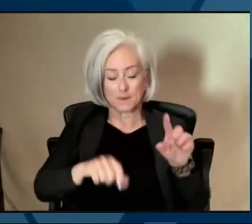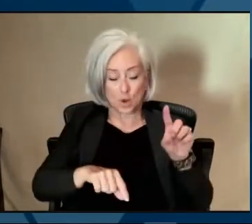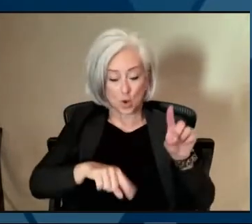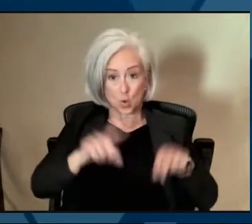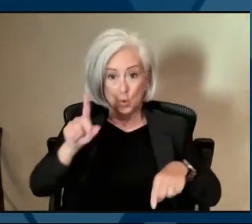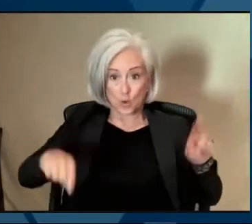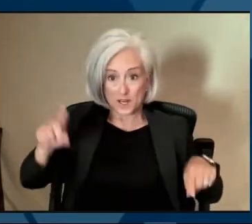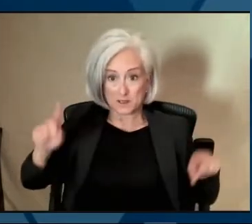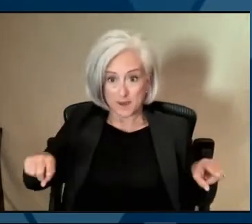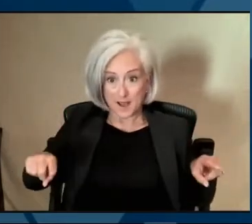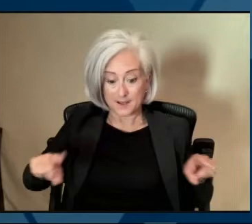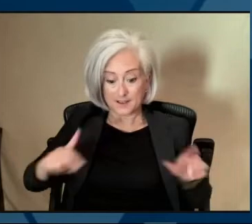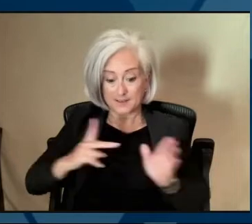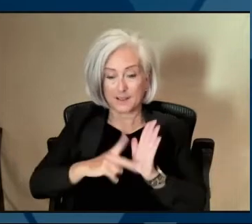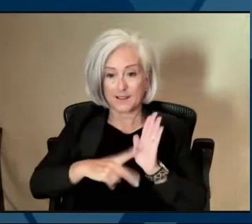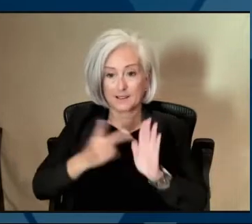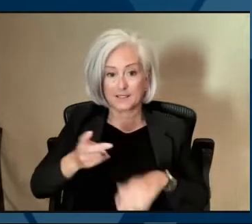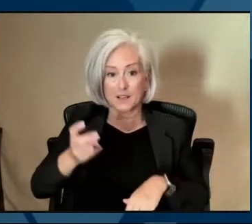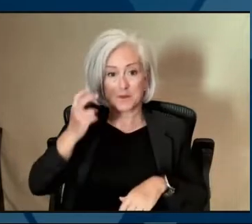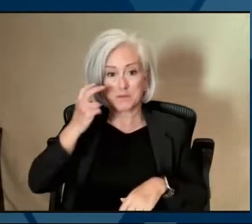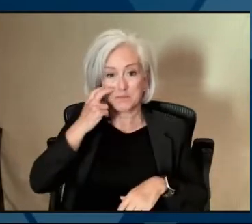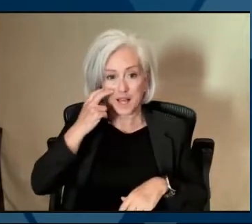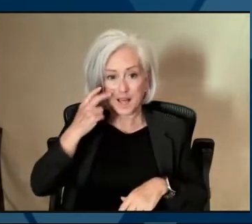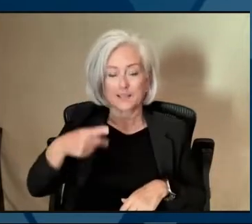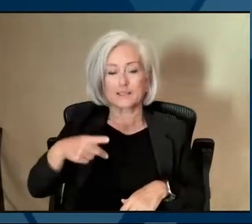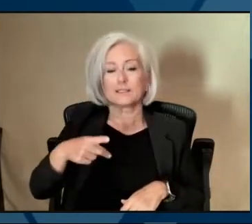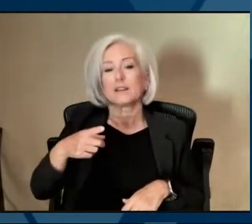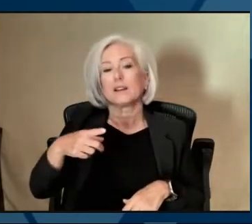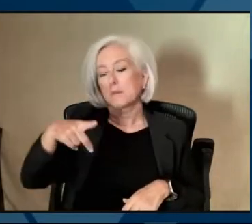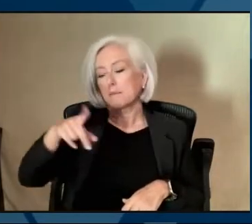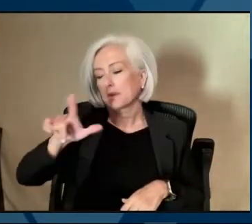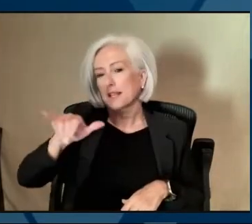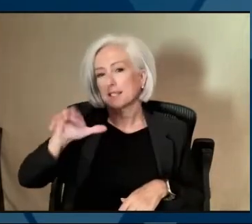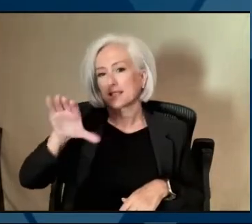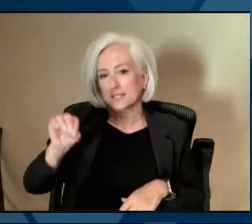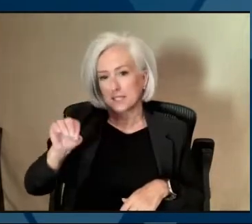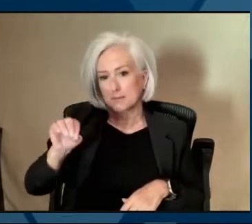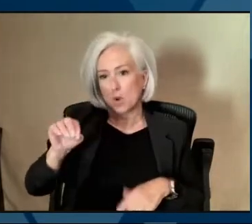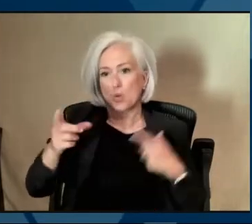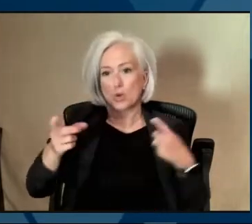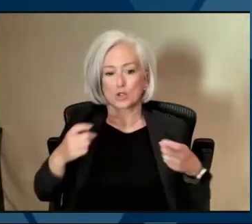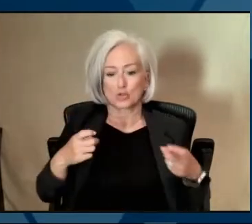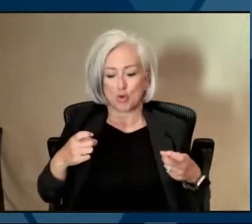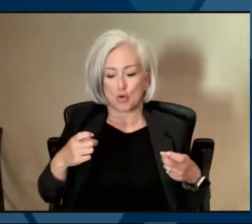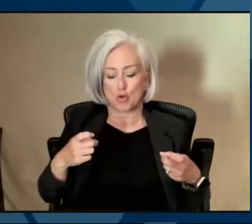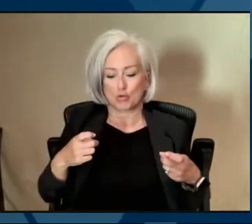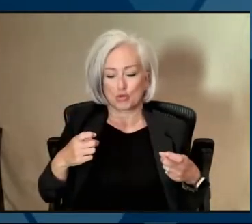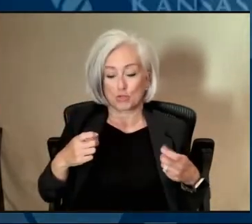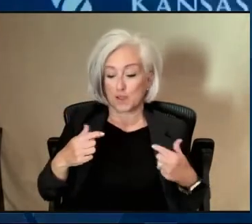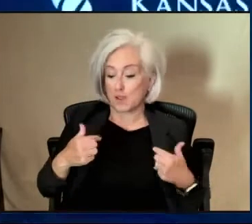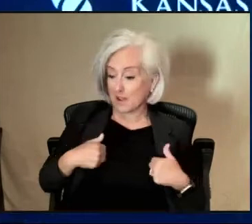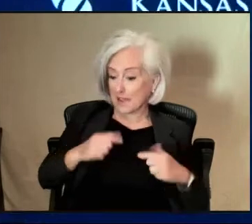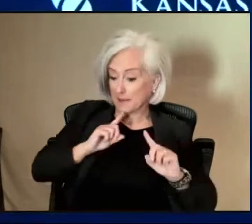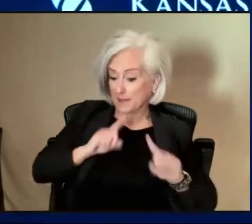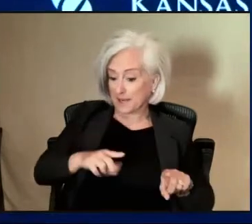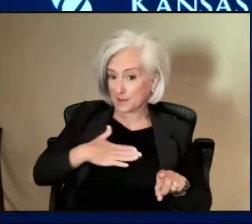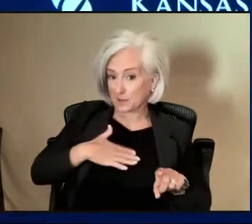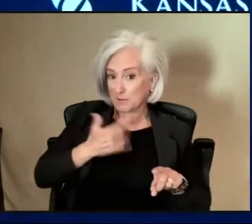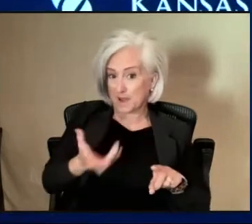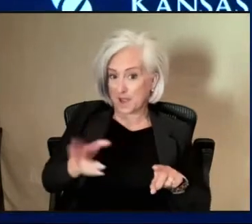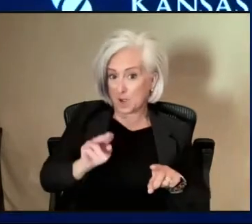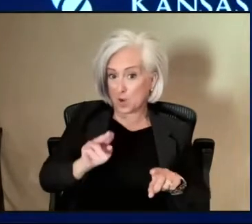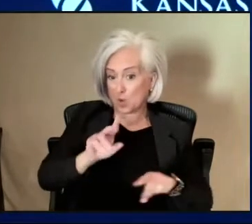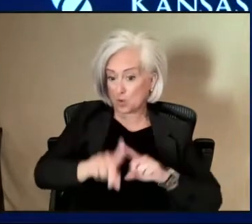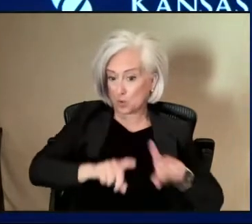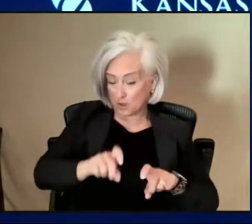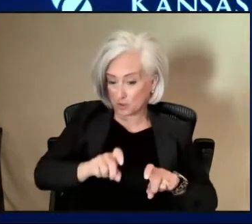placebo-controlled. Why is this considered the gold standard? I'm going to answer my own question, but I'm going to let others weigh in as well. And the